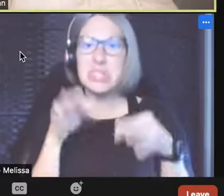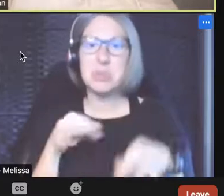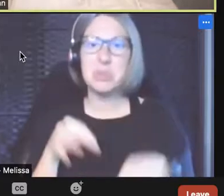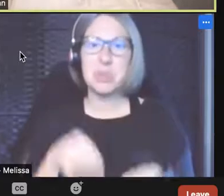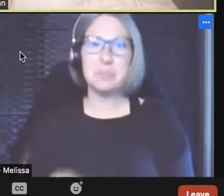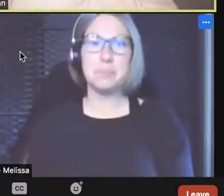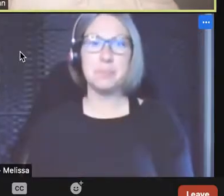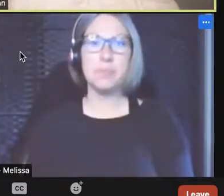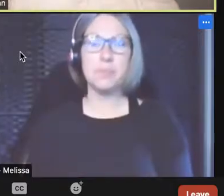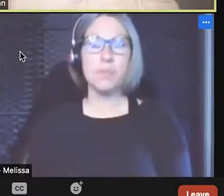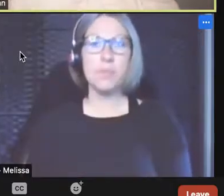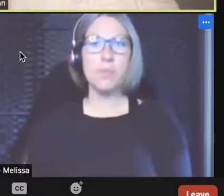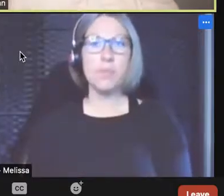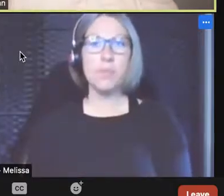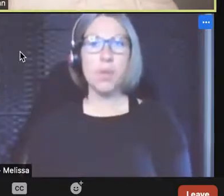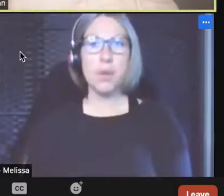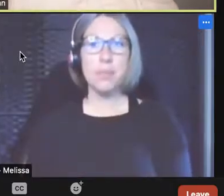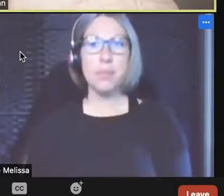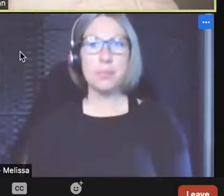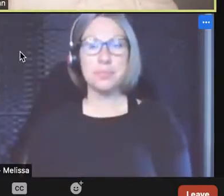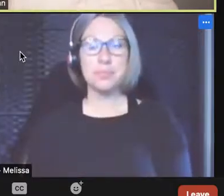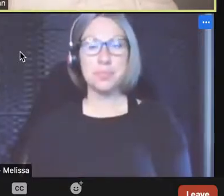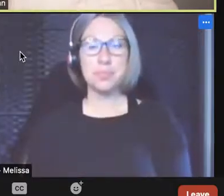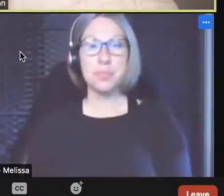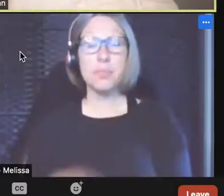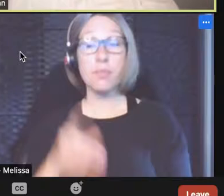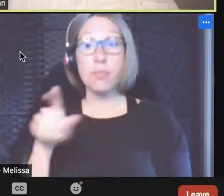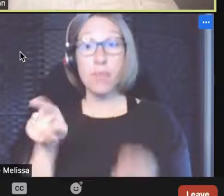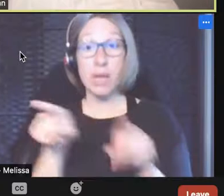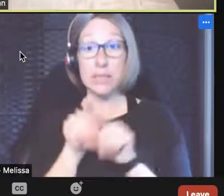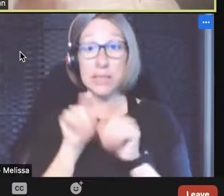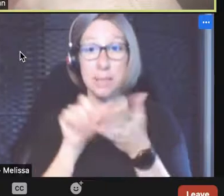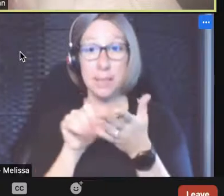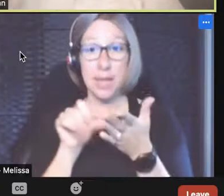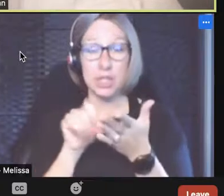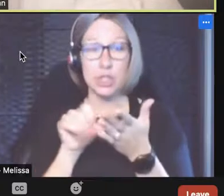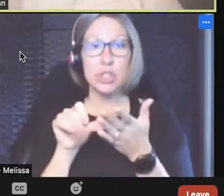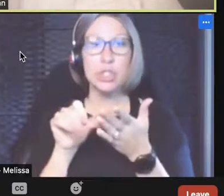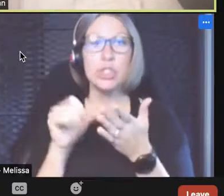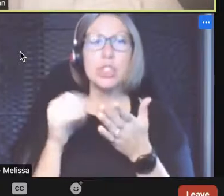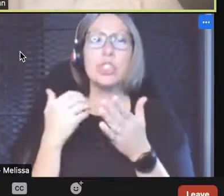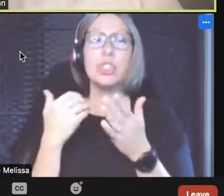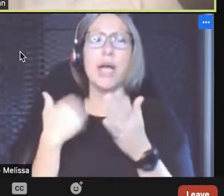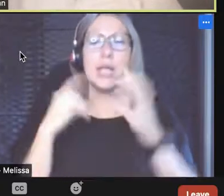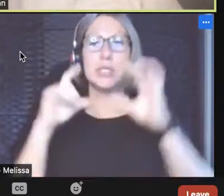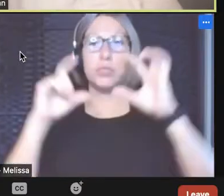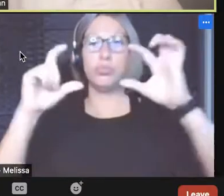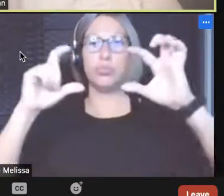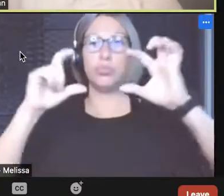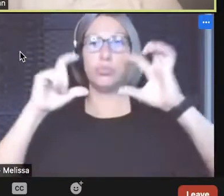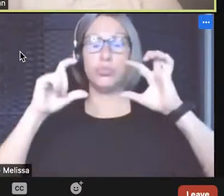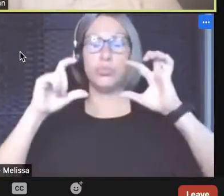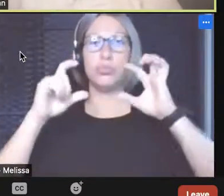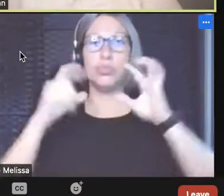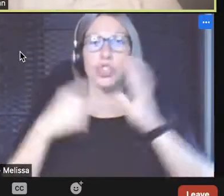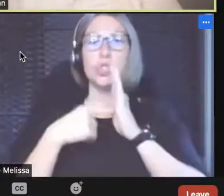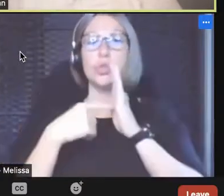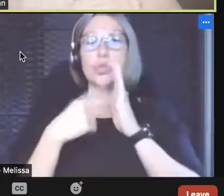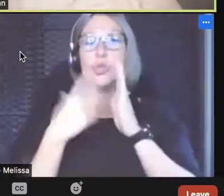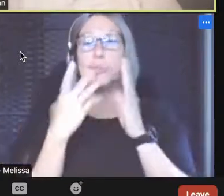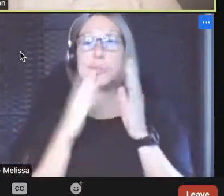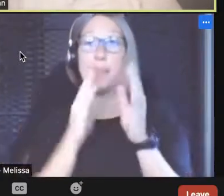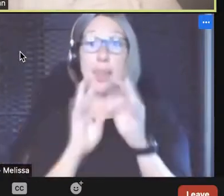forth. Then on that same page, there's a place to indicate the importance of backlighting